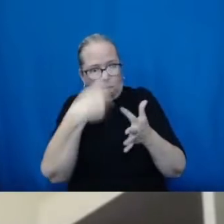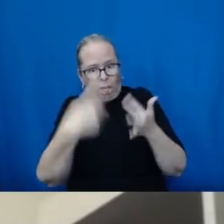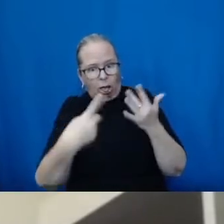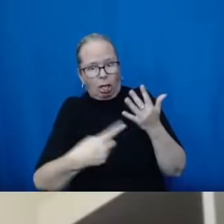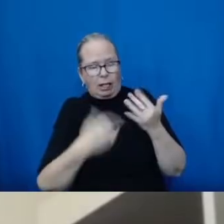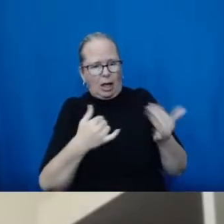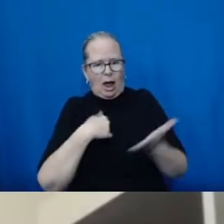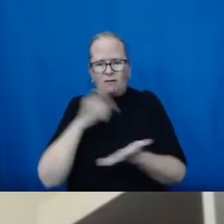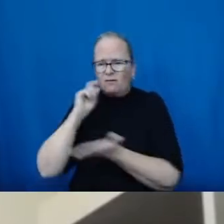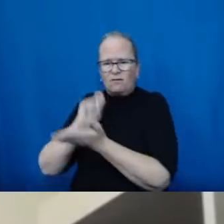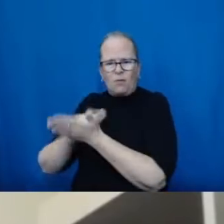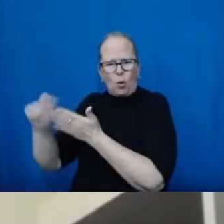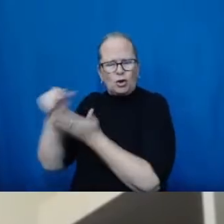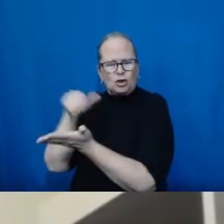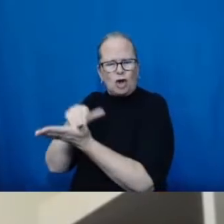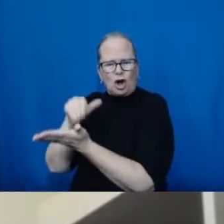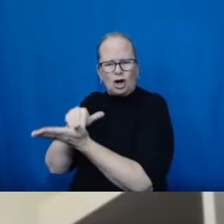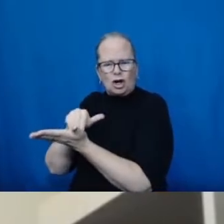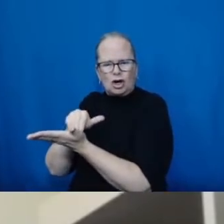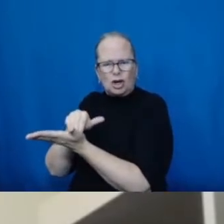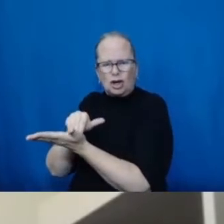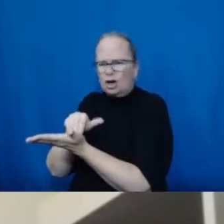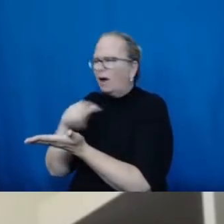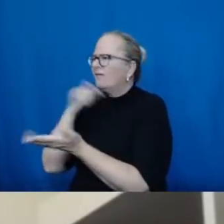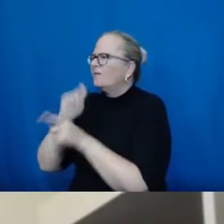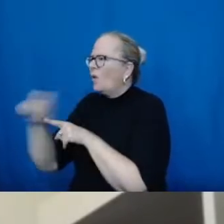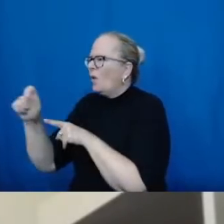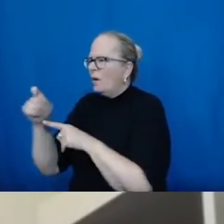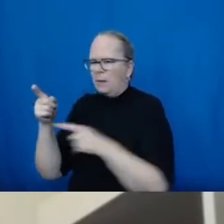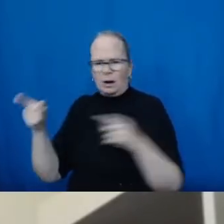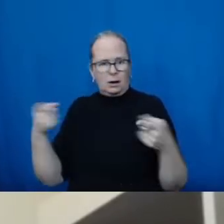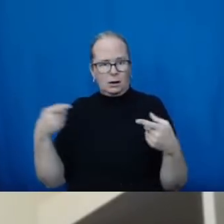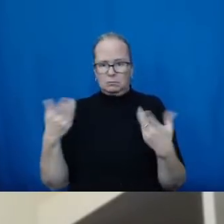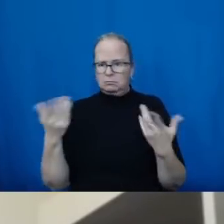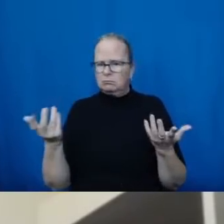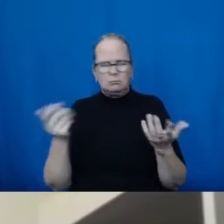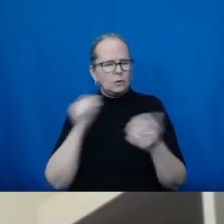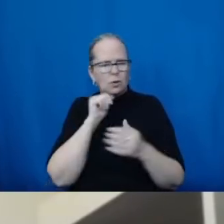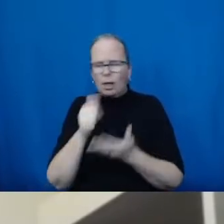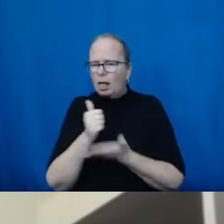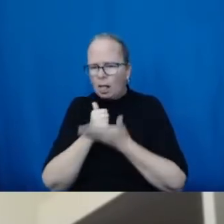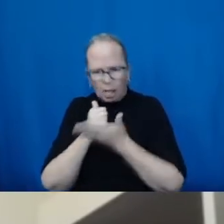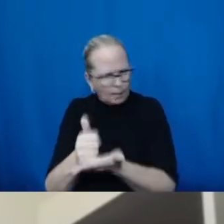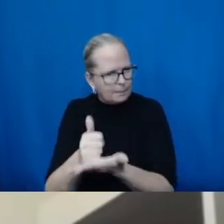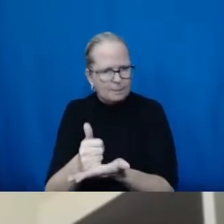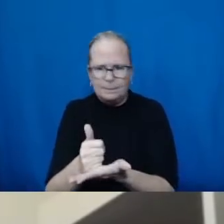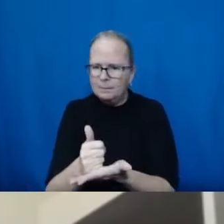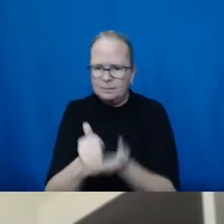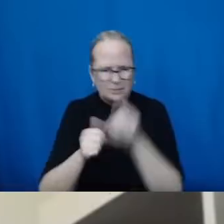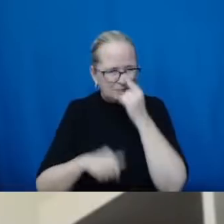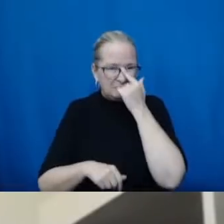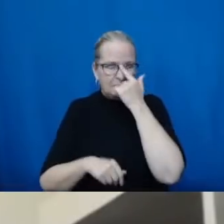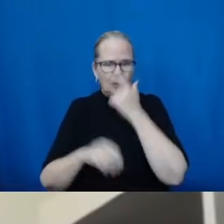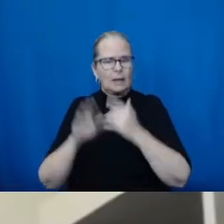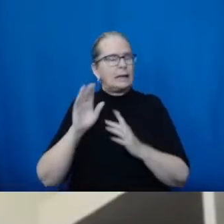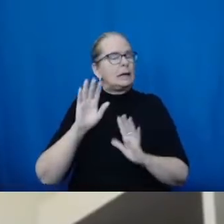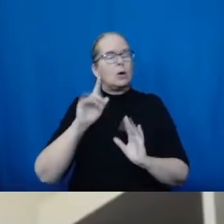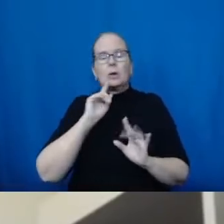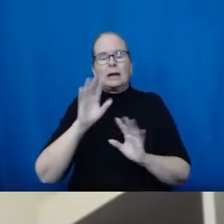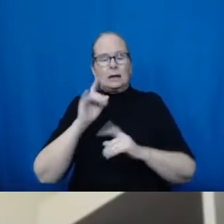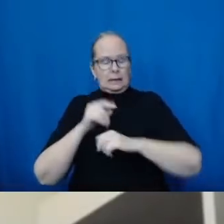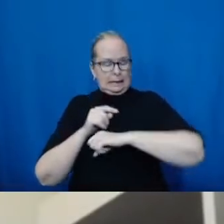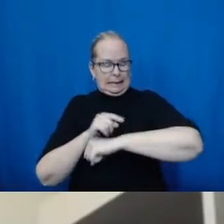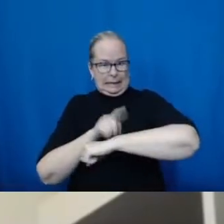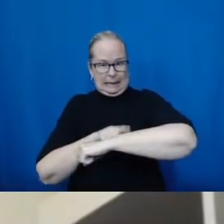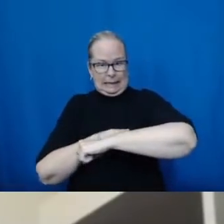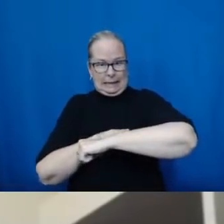in those kinds of cases is sort of try to pick away in these conversations, like where are they getting their information and what are the underlying beliefs that they've bought into?